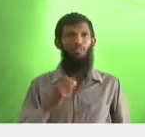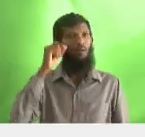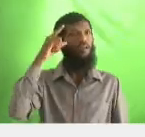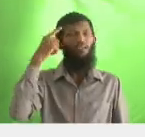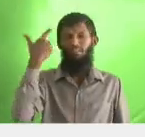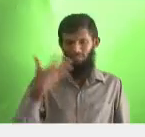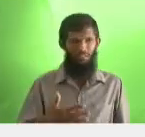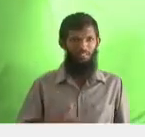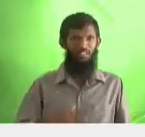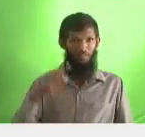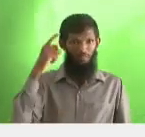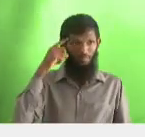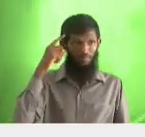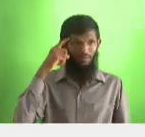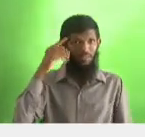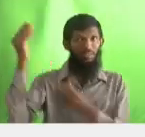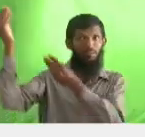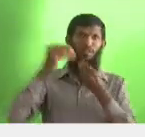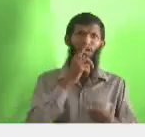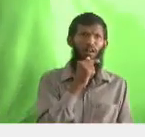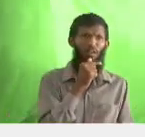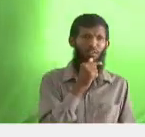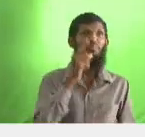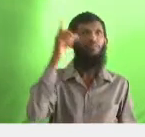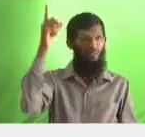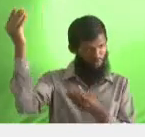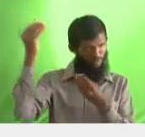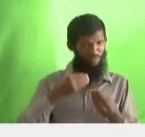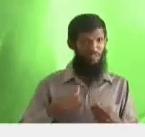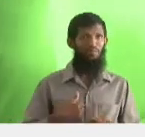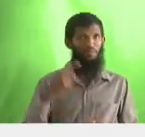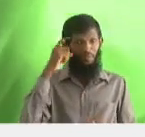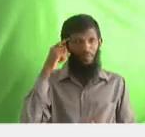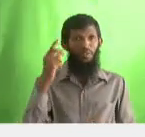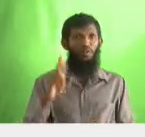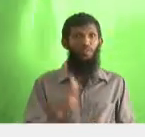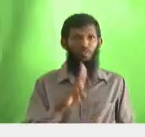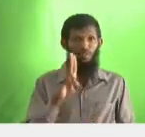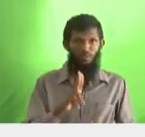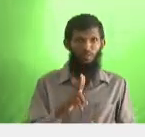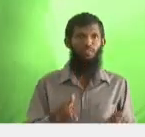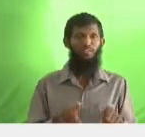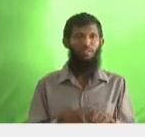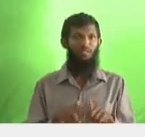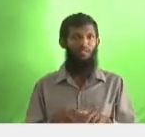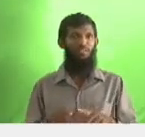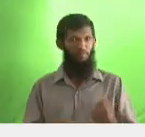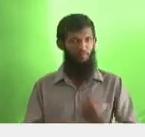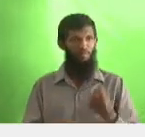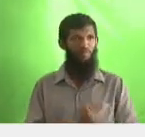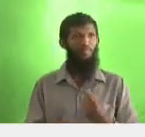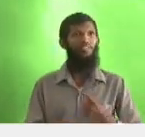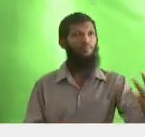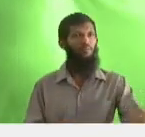brain we gave him, that is, he is claiming he used in order to earn what he earned,